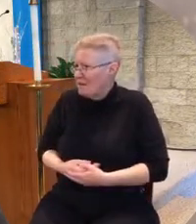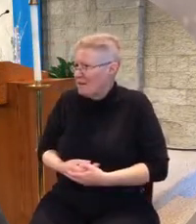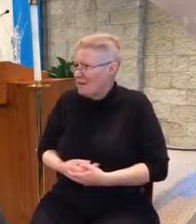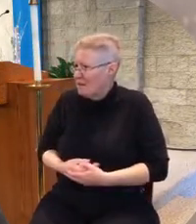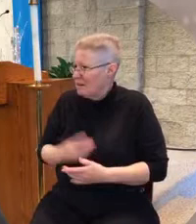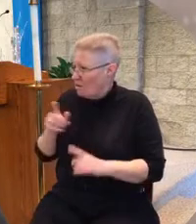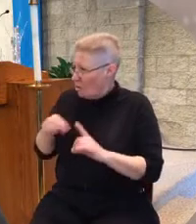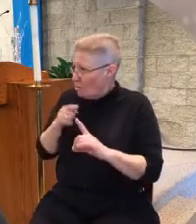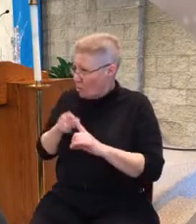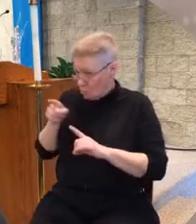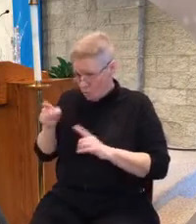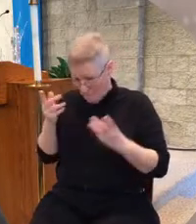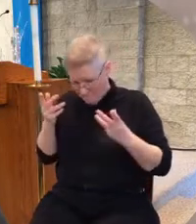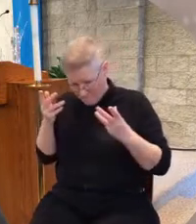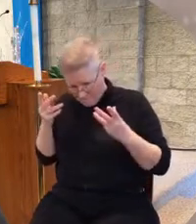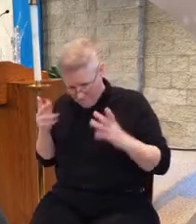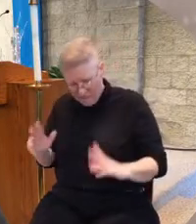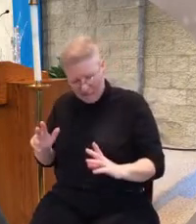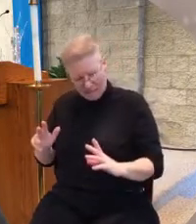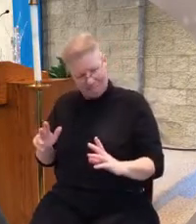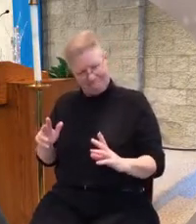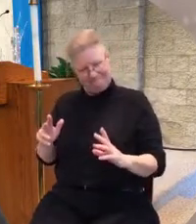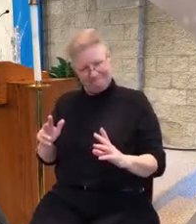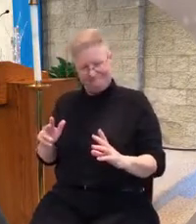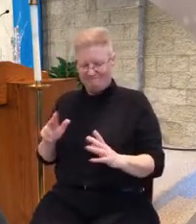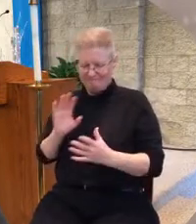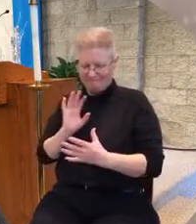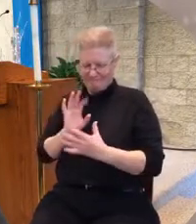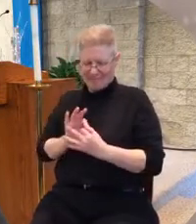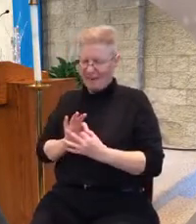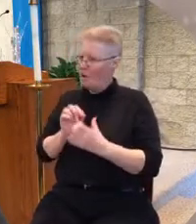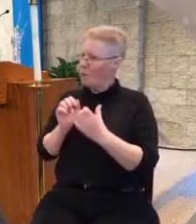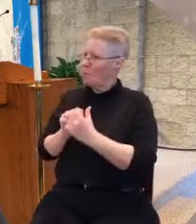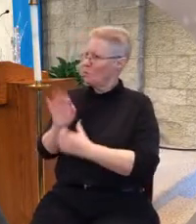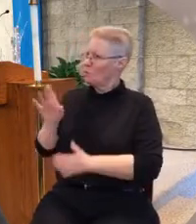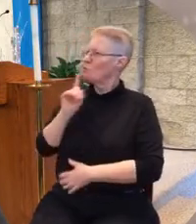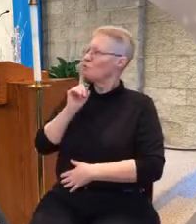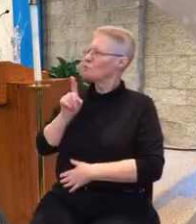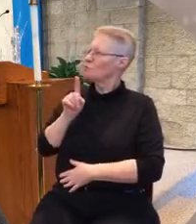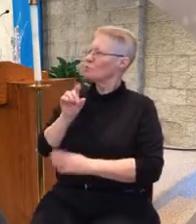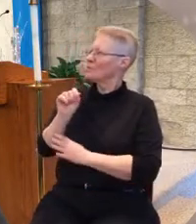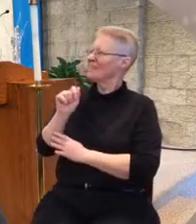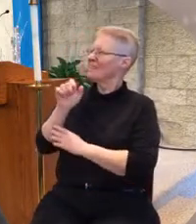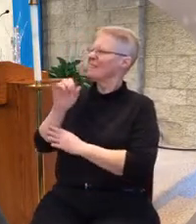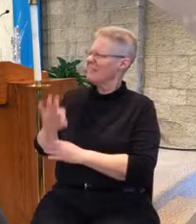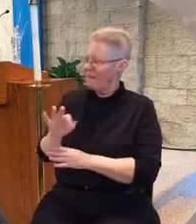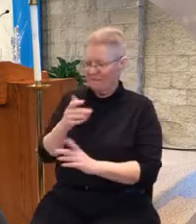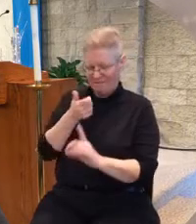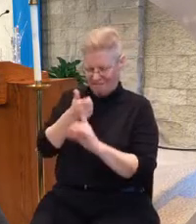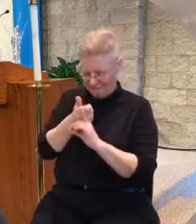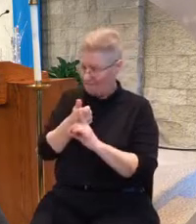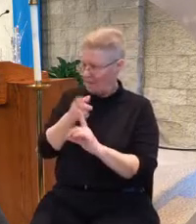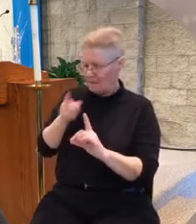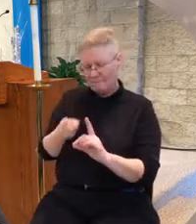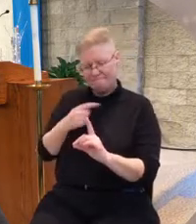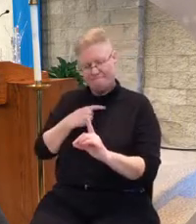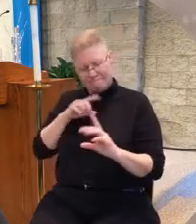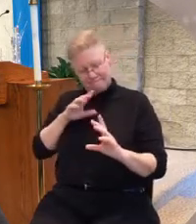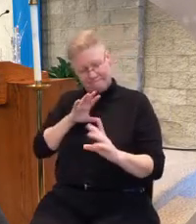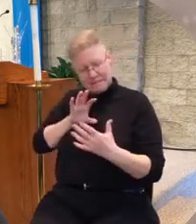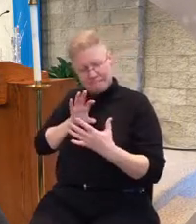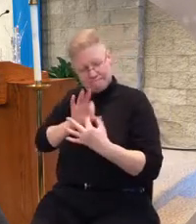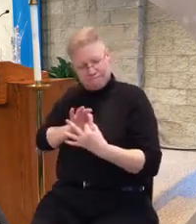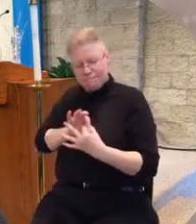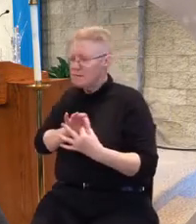When you have come home, when you have reconnected, when you have tapped in and tuned in to your true